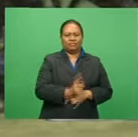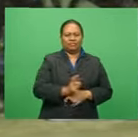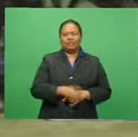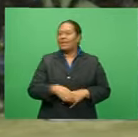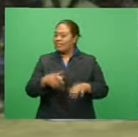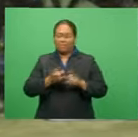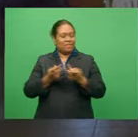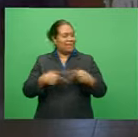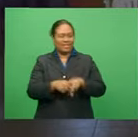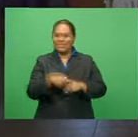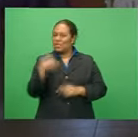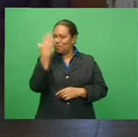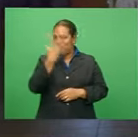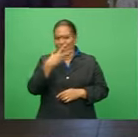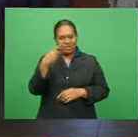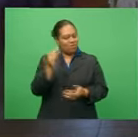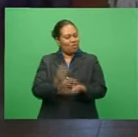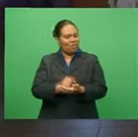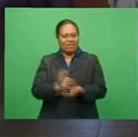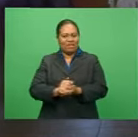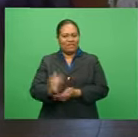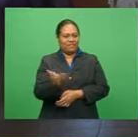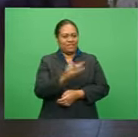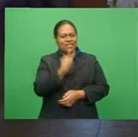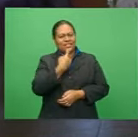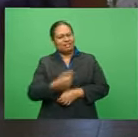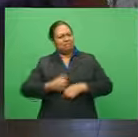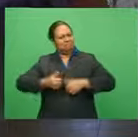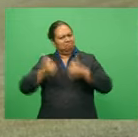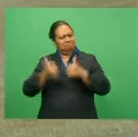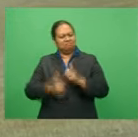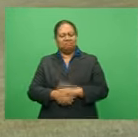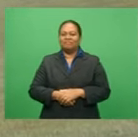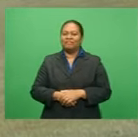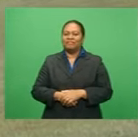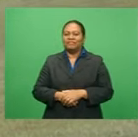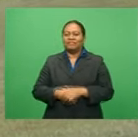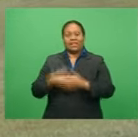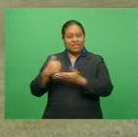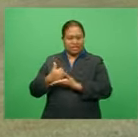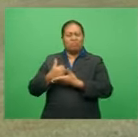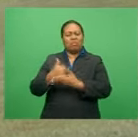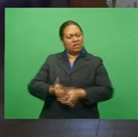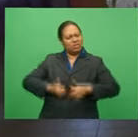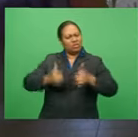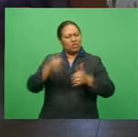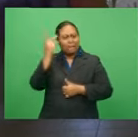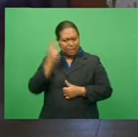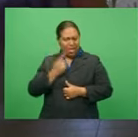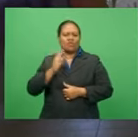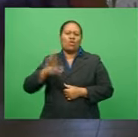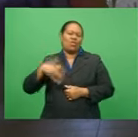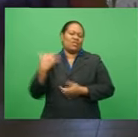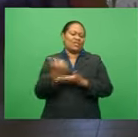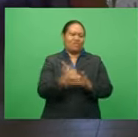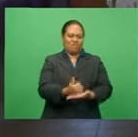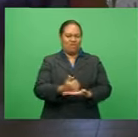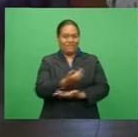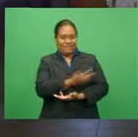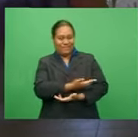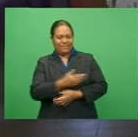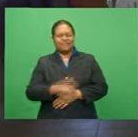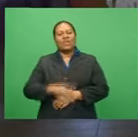beautiful. The greens are good. The course is pretty good today. It has improved quite a lot. The support is good. My parents are really supportive and they